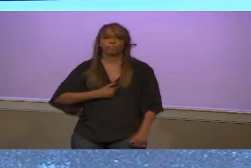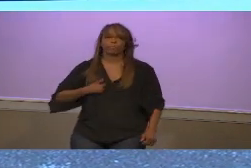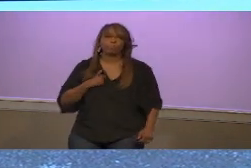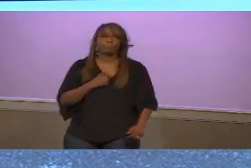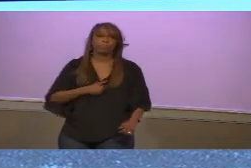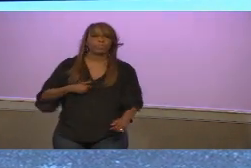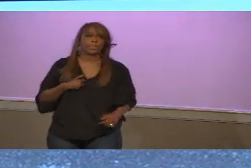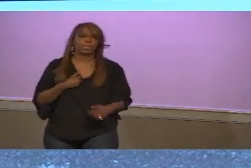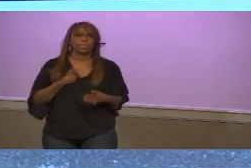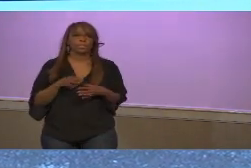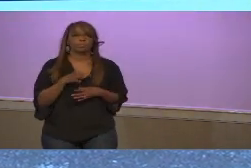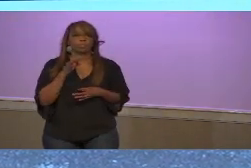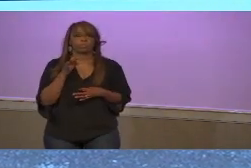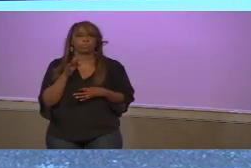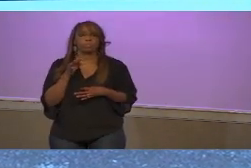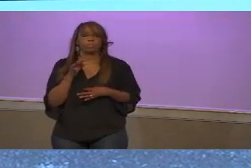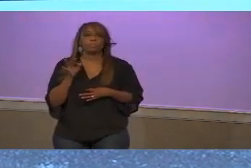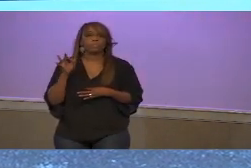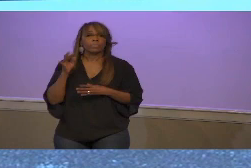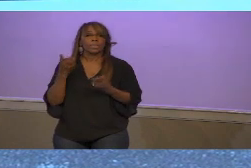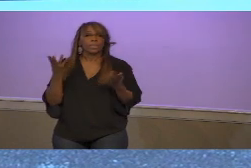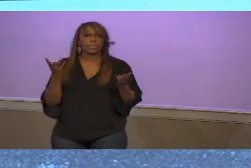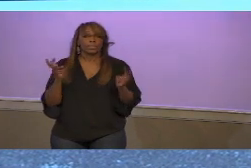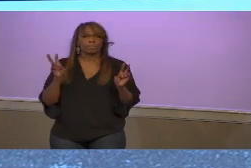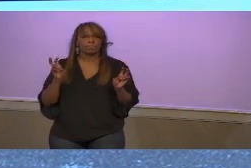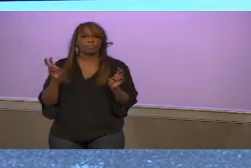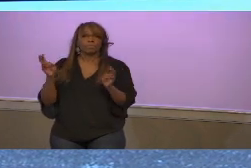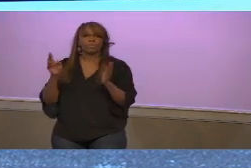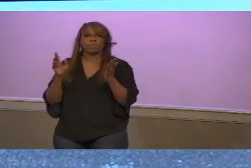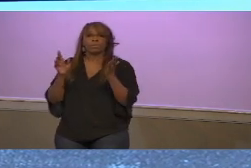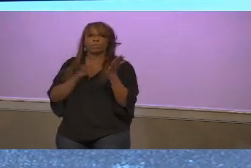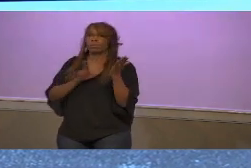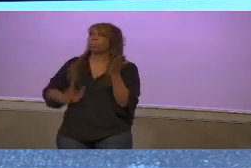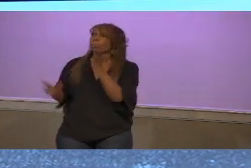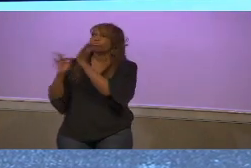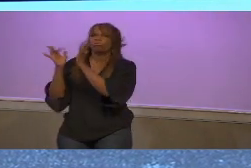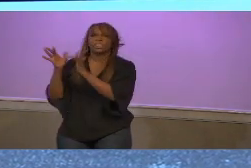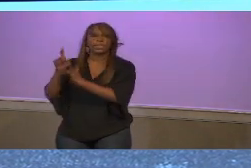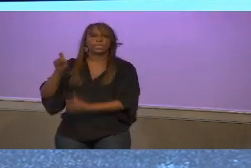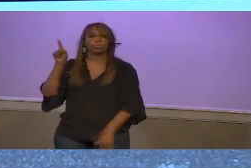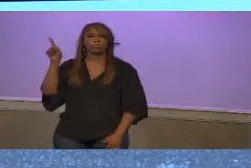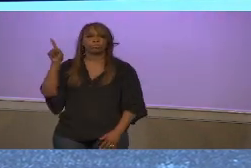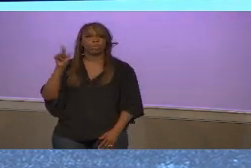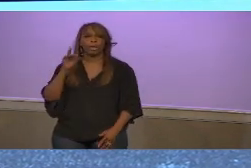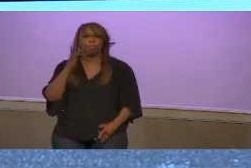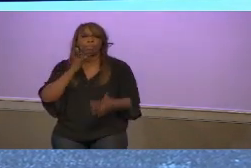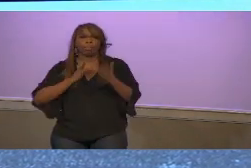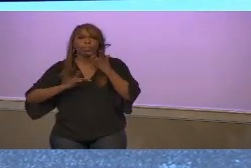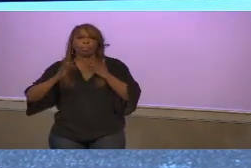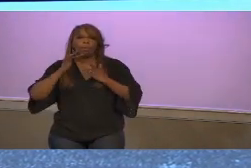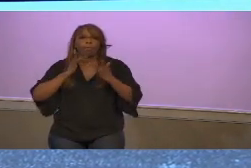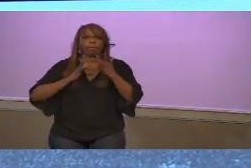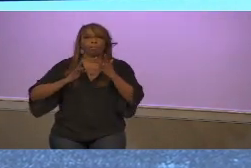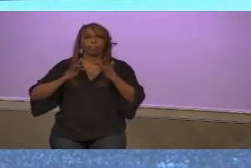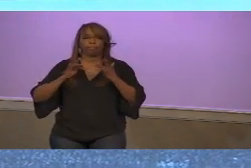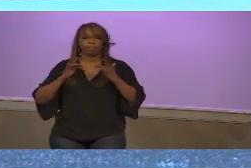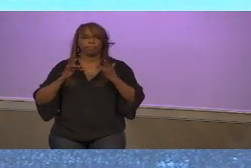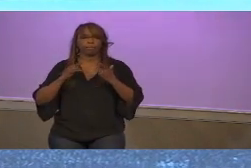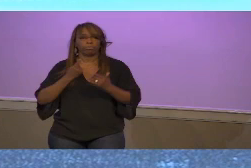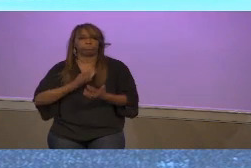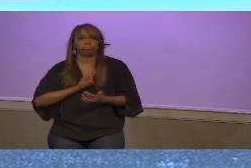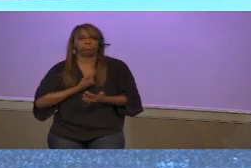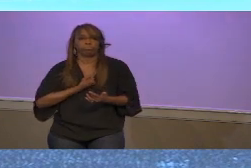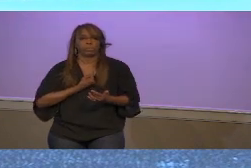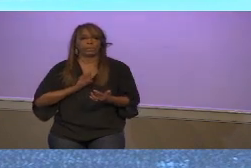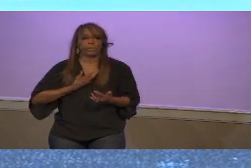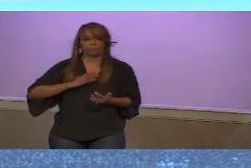contrition. Lord Jesus, I'm empty. I'm lacking. I'm wanting. I need